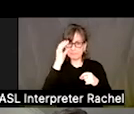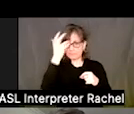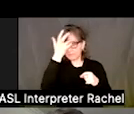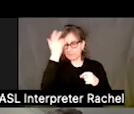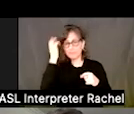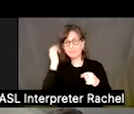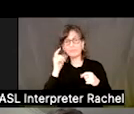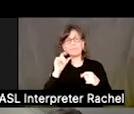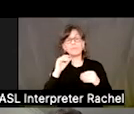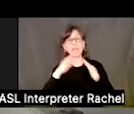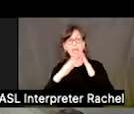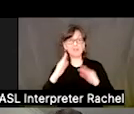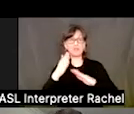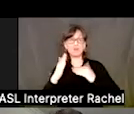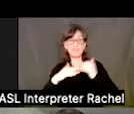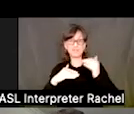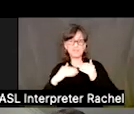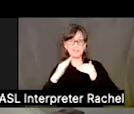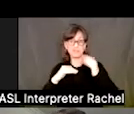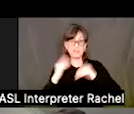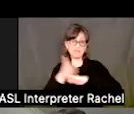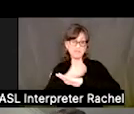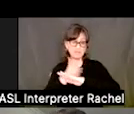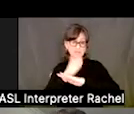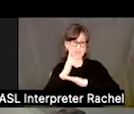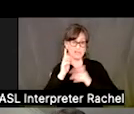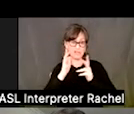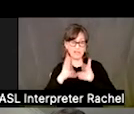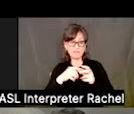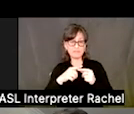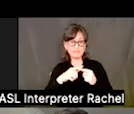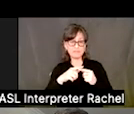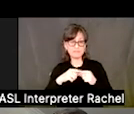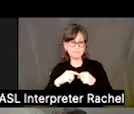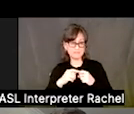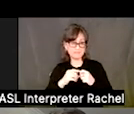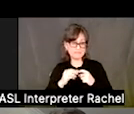House was retrofitted and the garage was undamaged and left in its new location. Next slide, please.